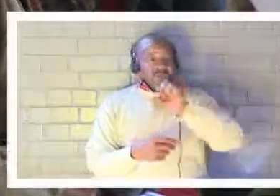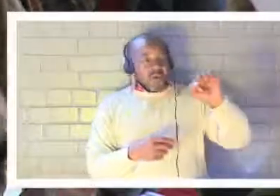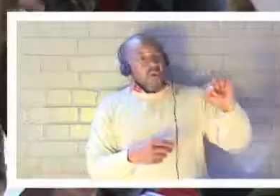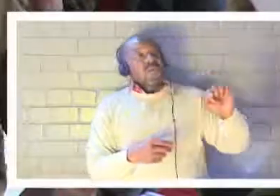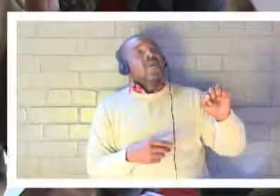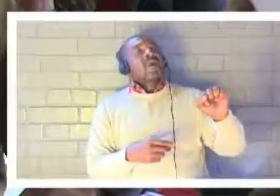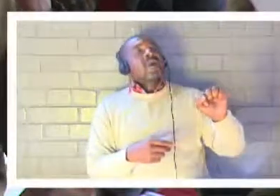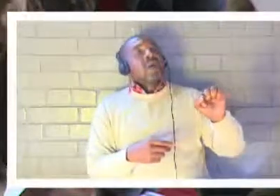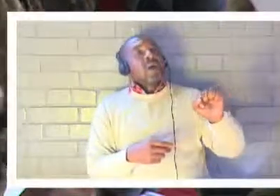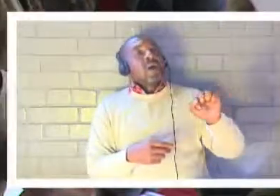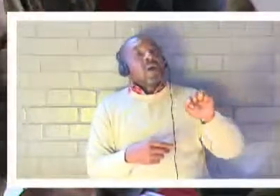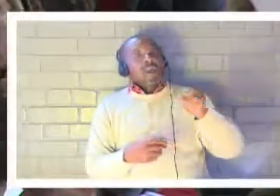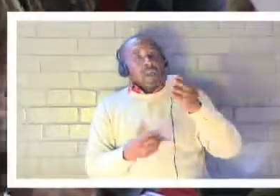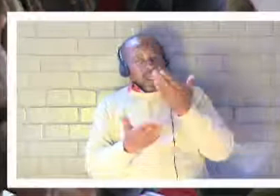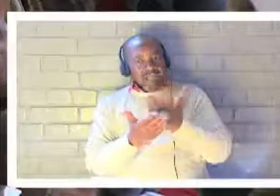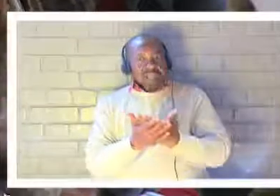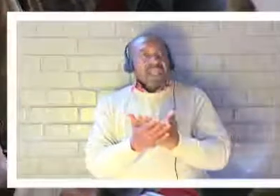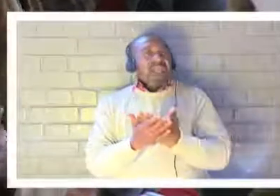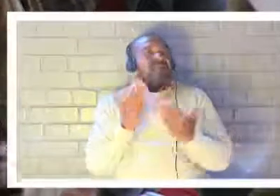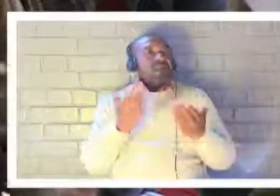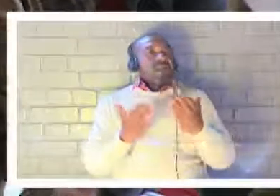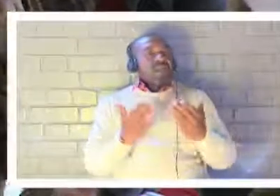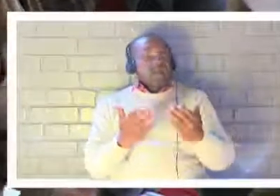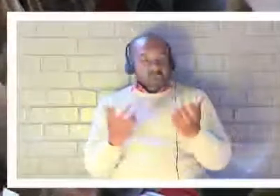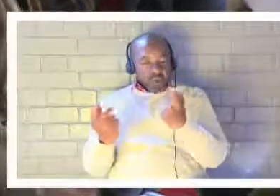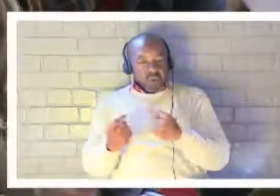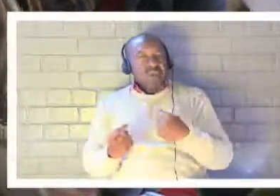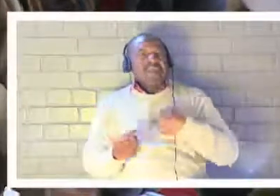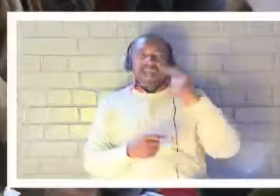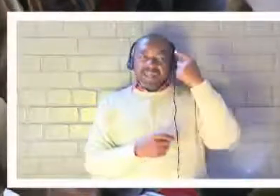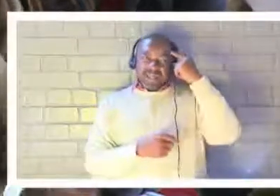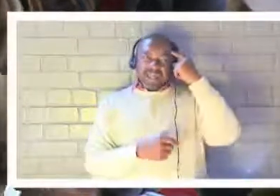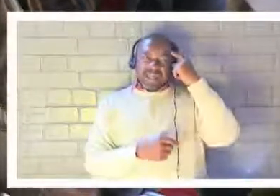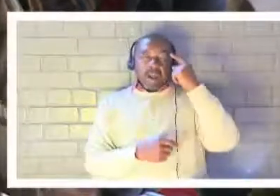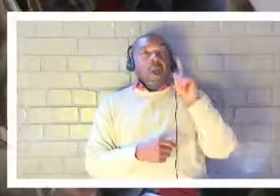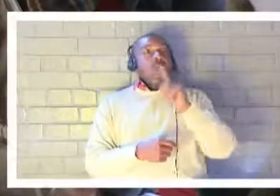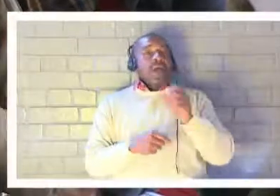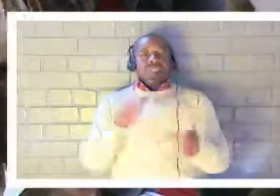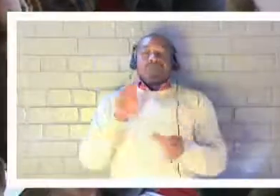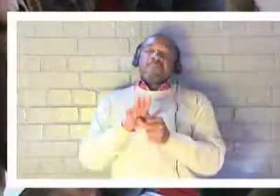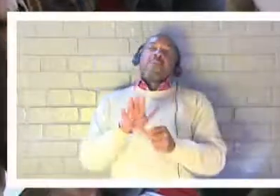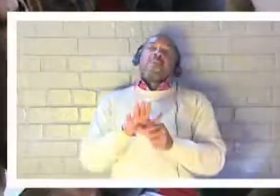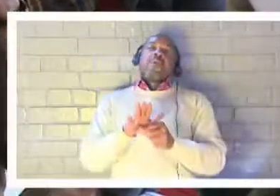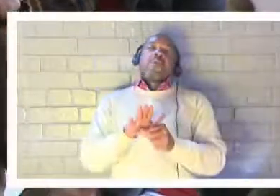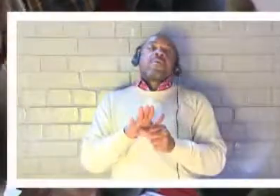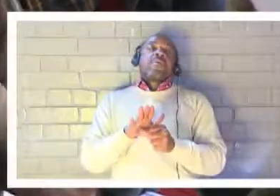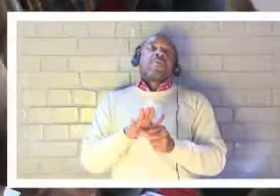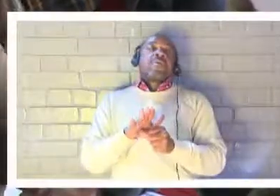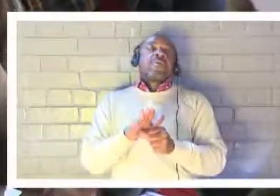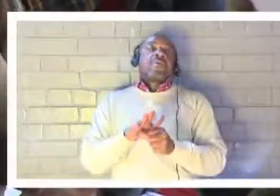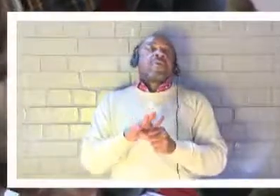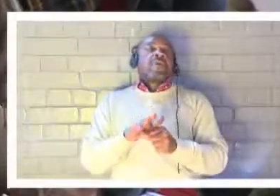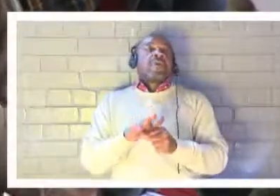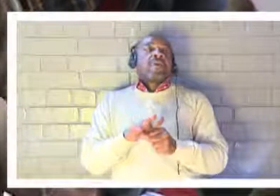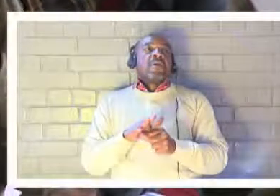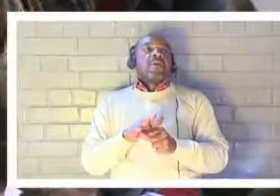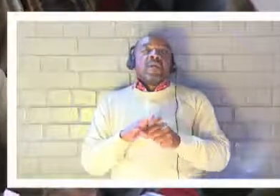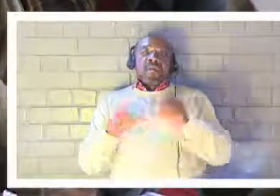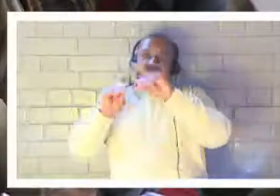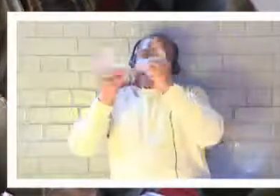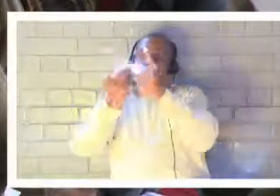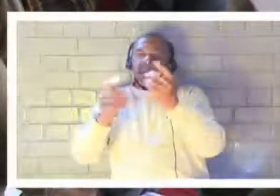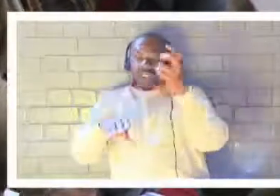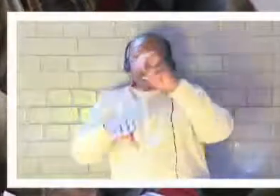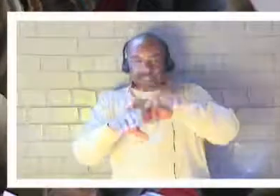able to be constructive in service delivery. So I think that the most important thing that the institution needs to look at is to